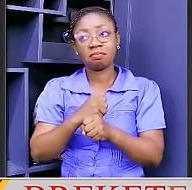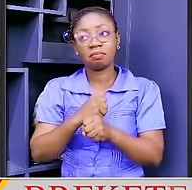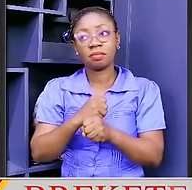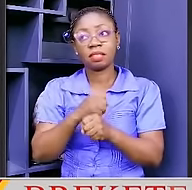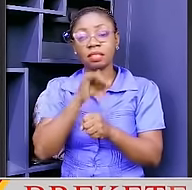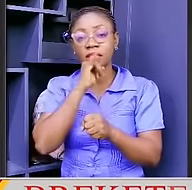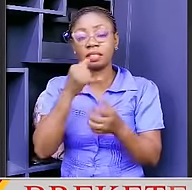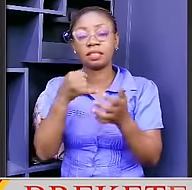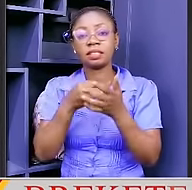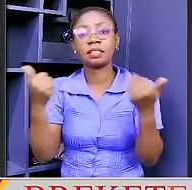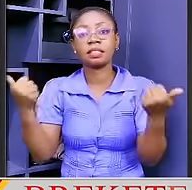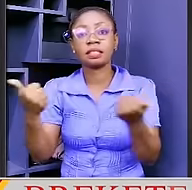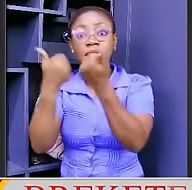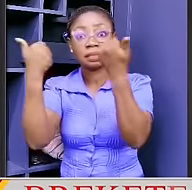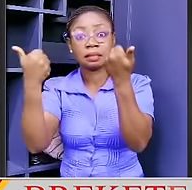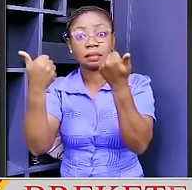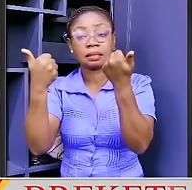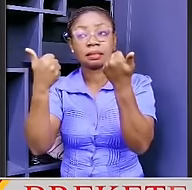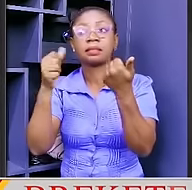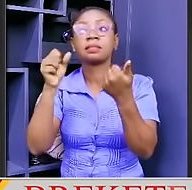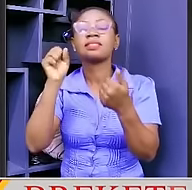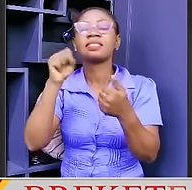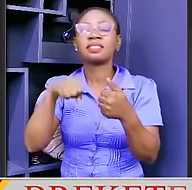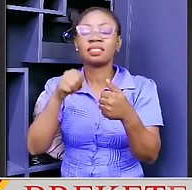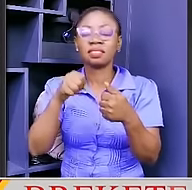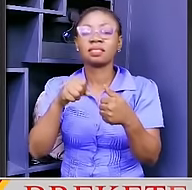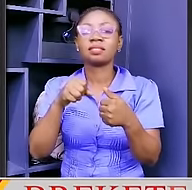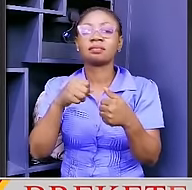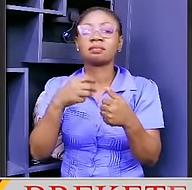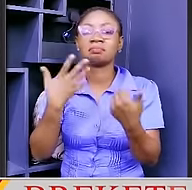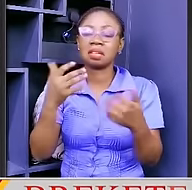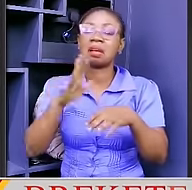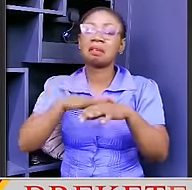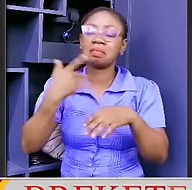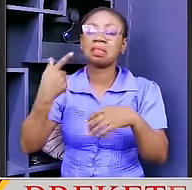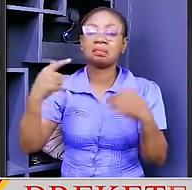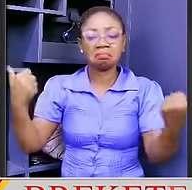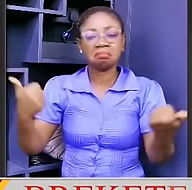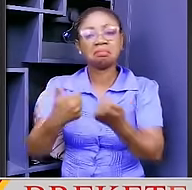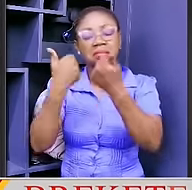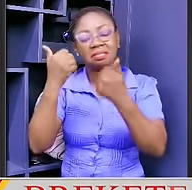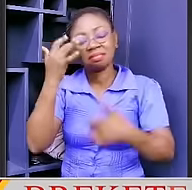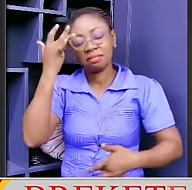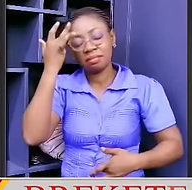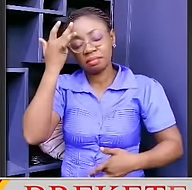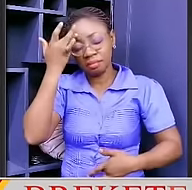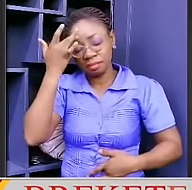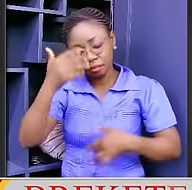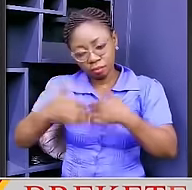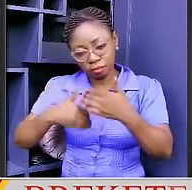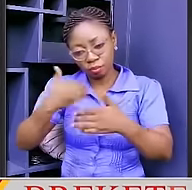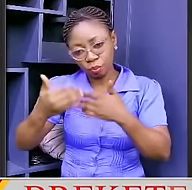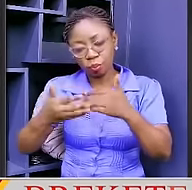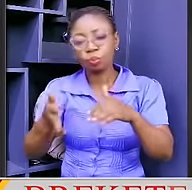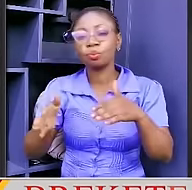No accident? Yes, sir. But he got sick. Okay, after the accident, he can't see. Yes, sir.